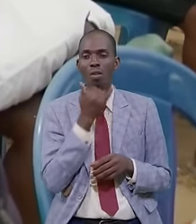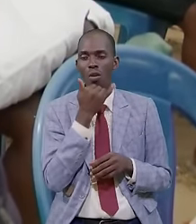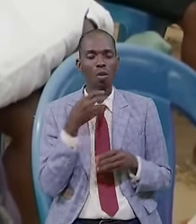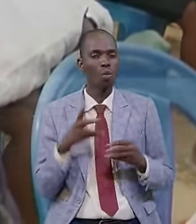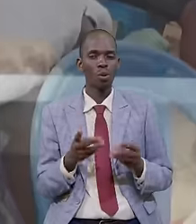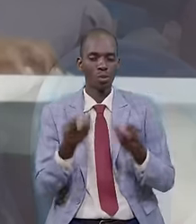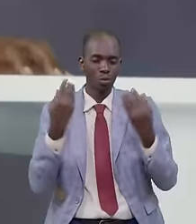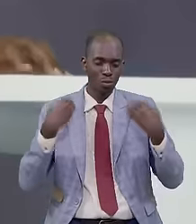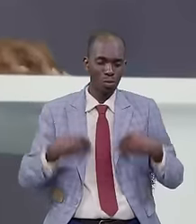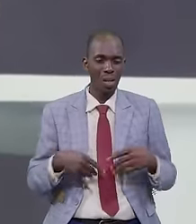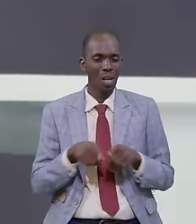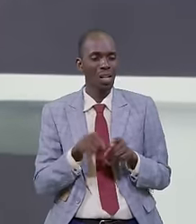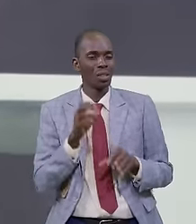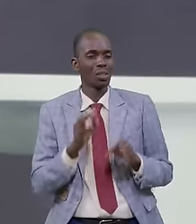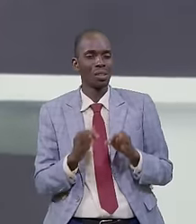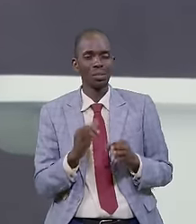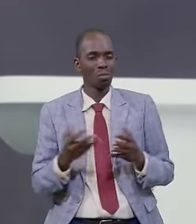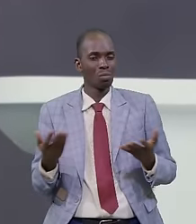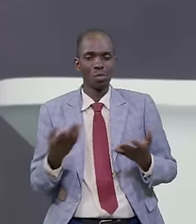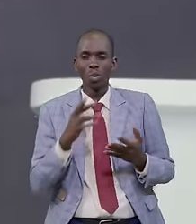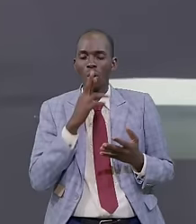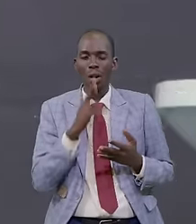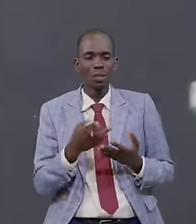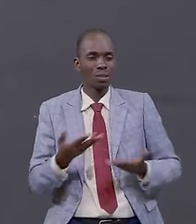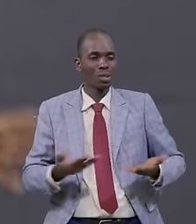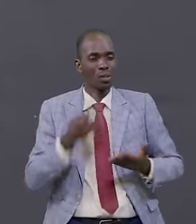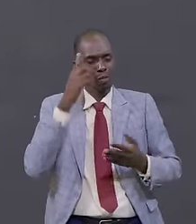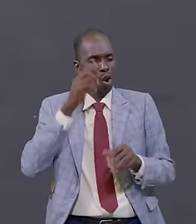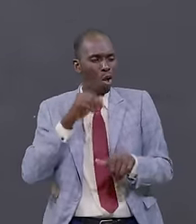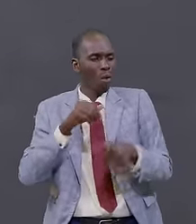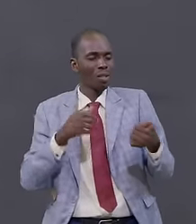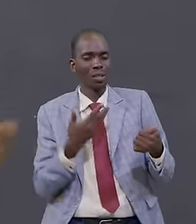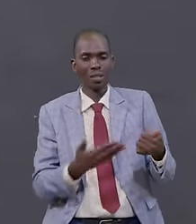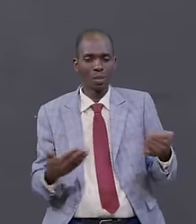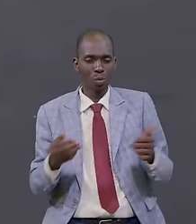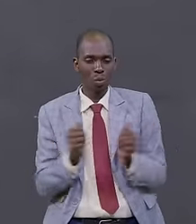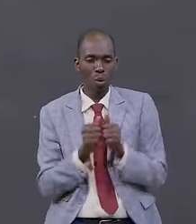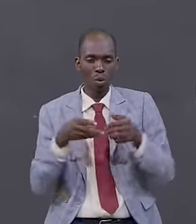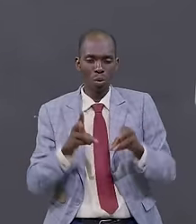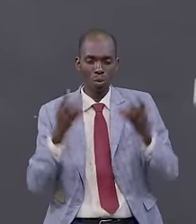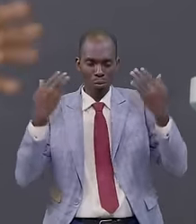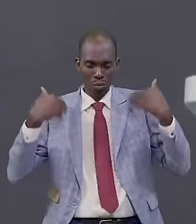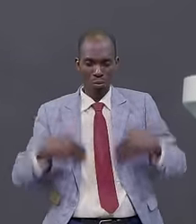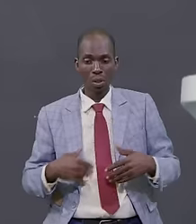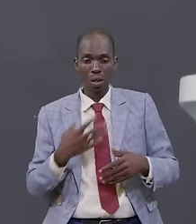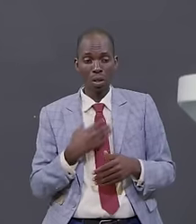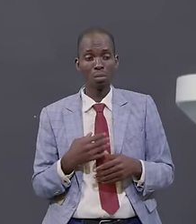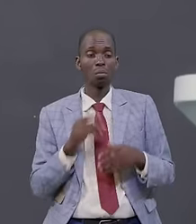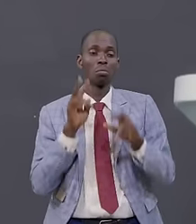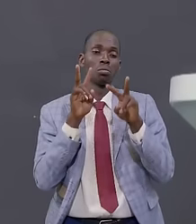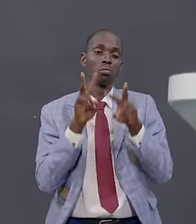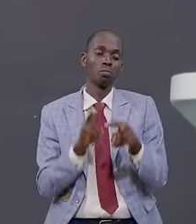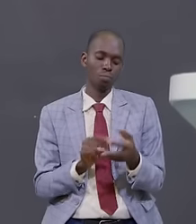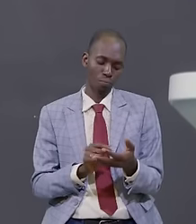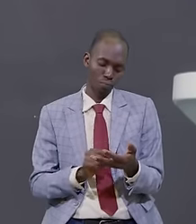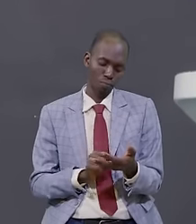interview, and they look at you, they're already, they give you the mark that you have failed already. Whatever you say, that